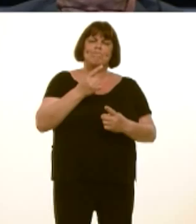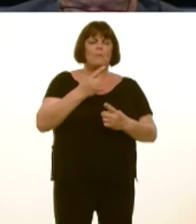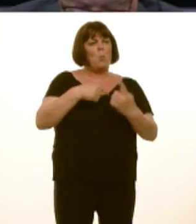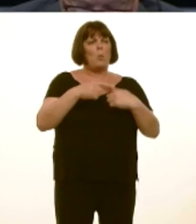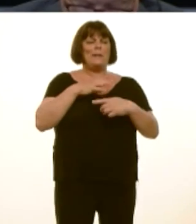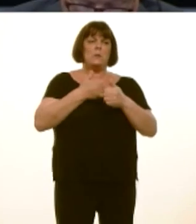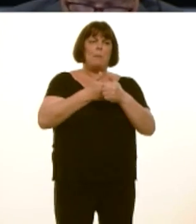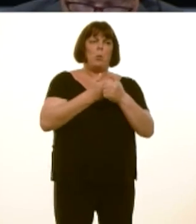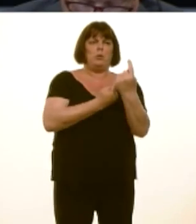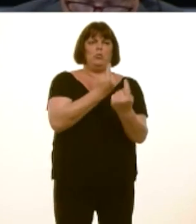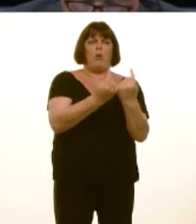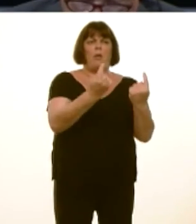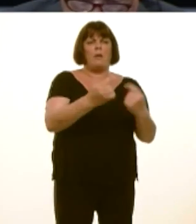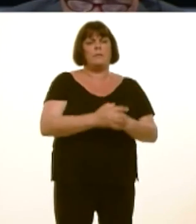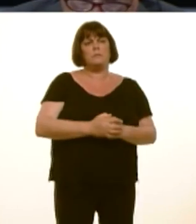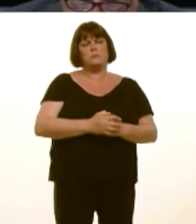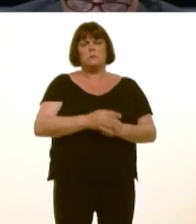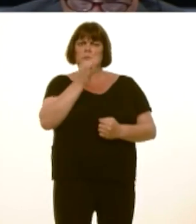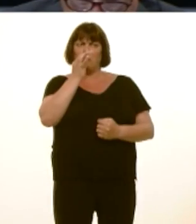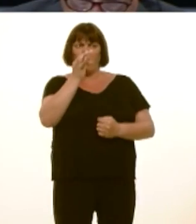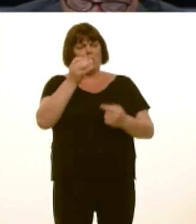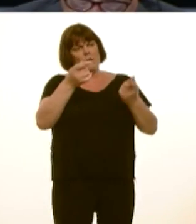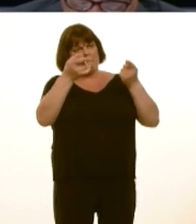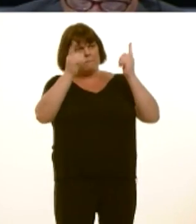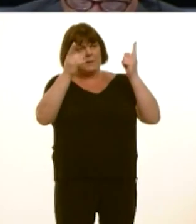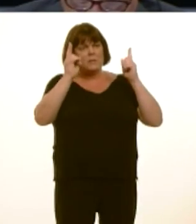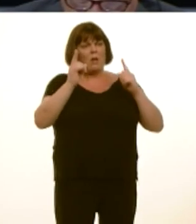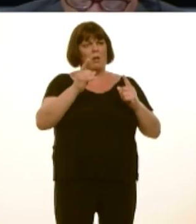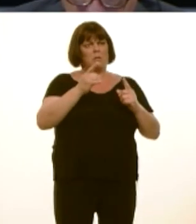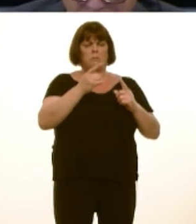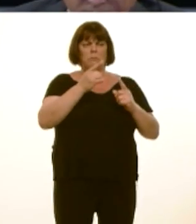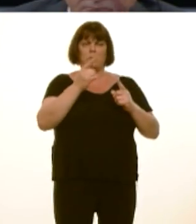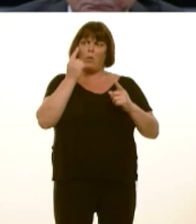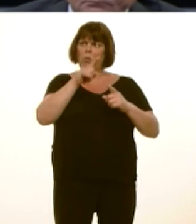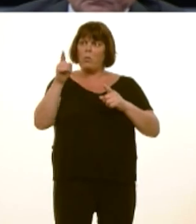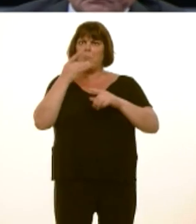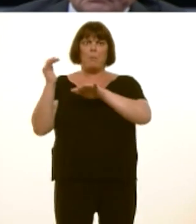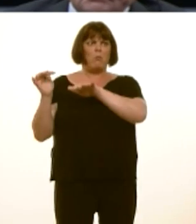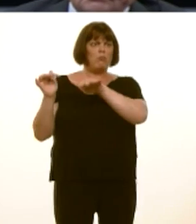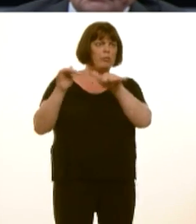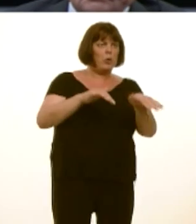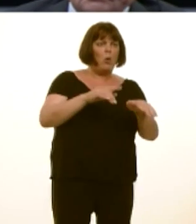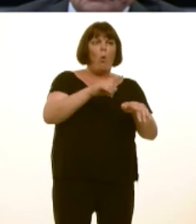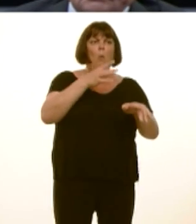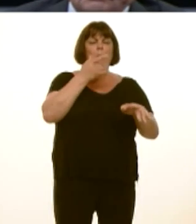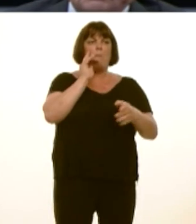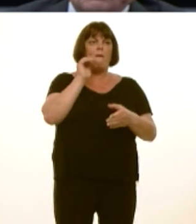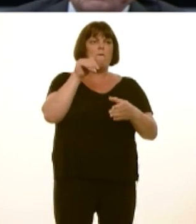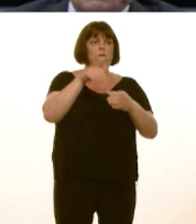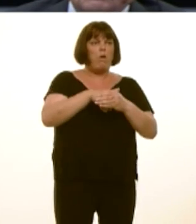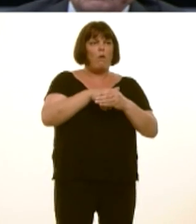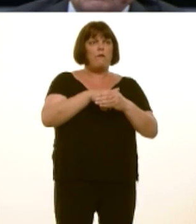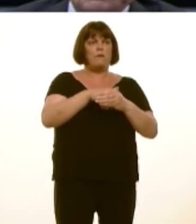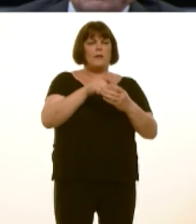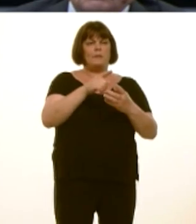would the First Minister recognise that for those people returning, or those people touched in any way by this tragedy